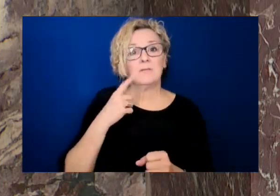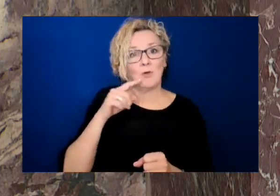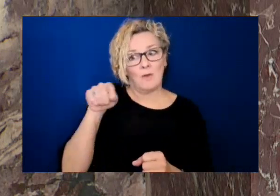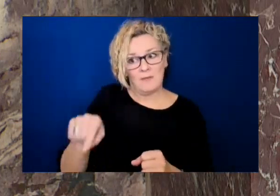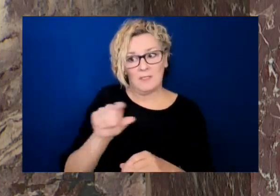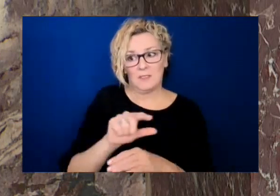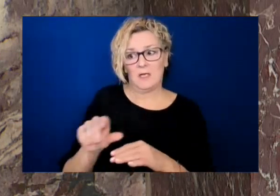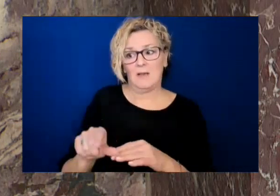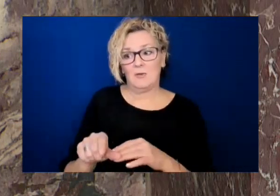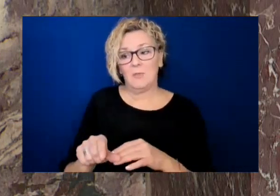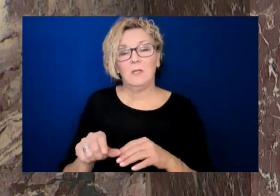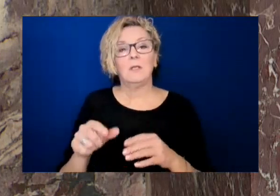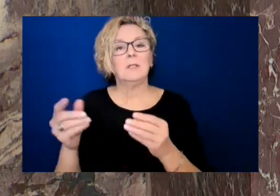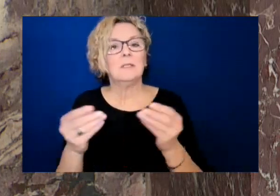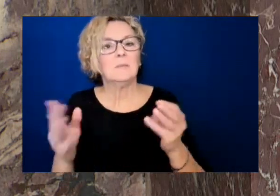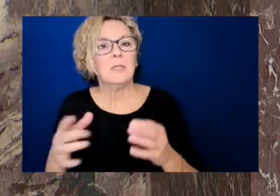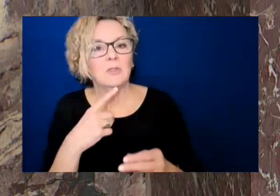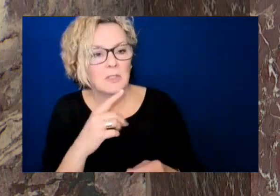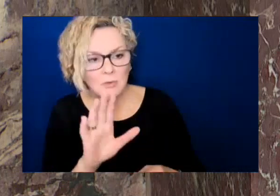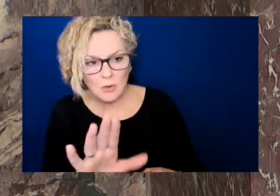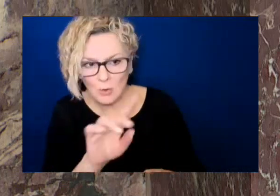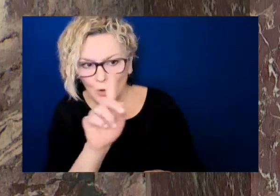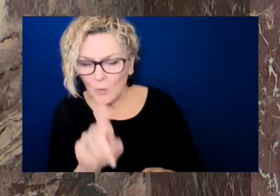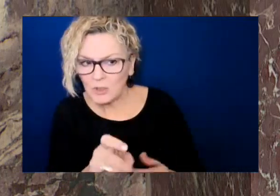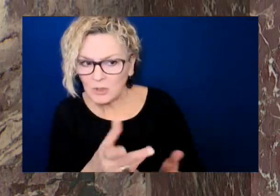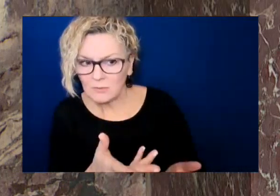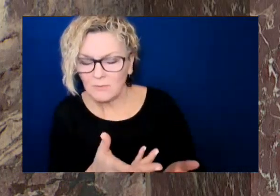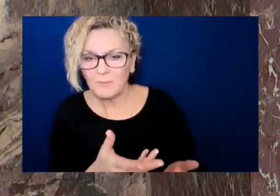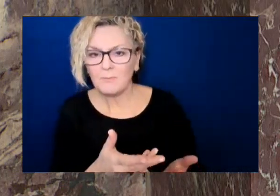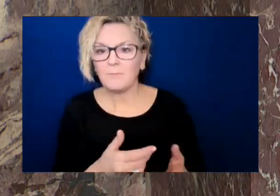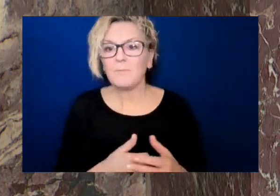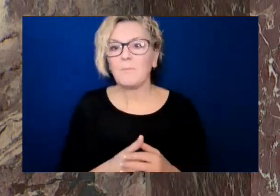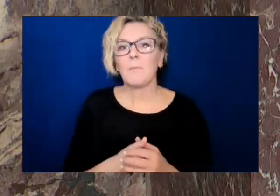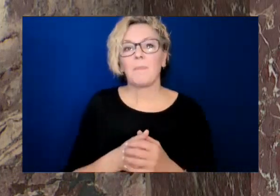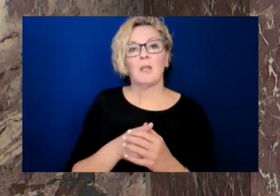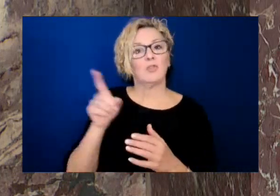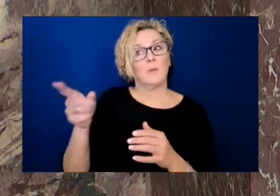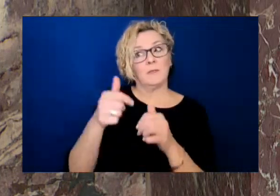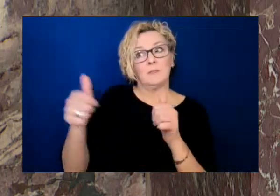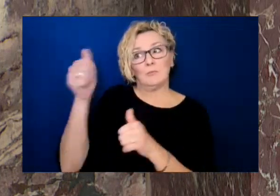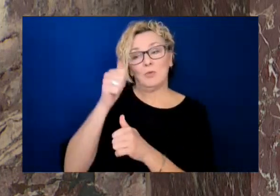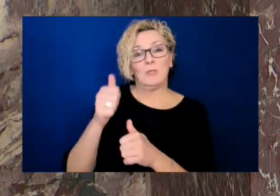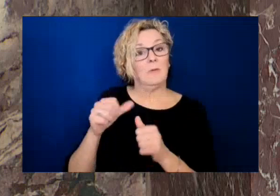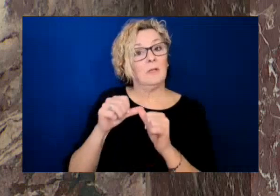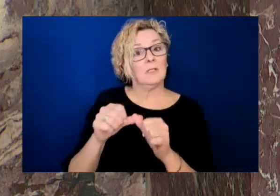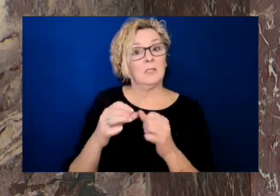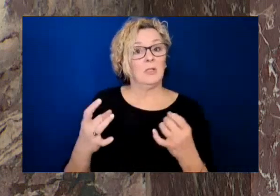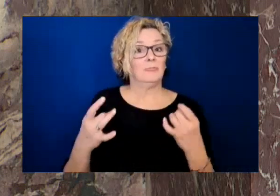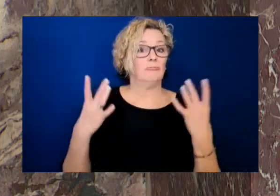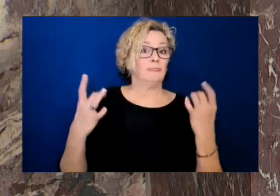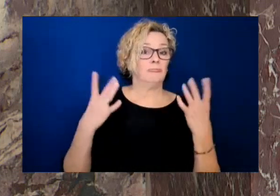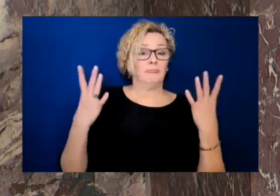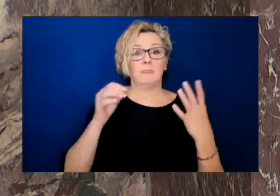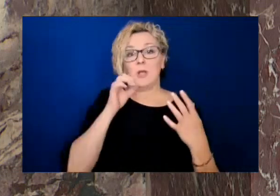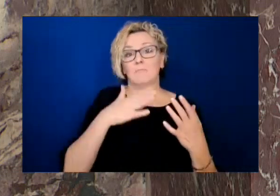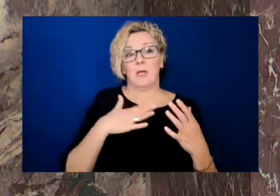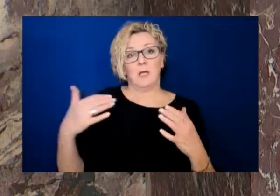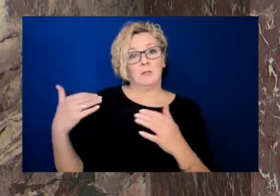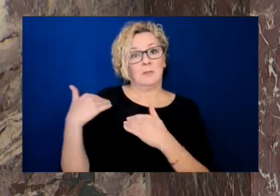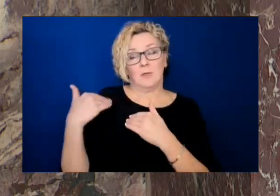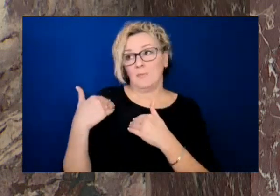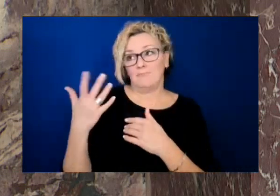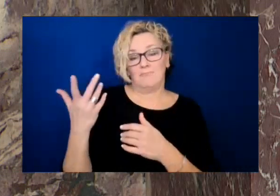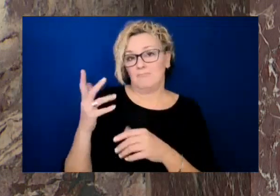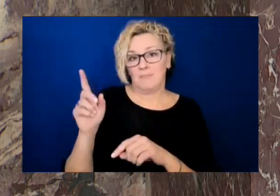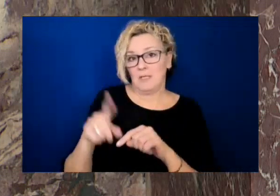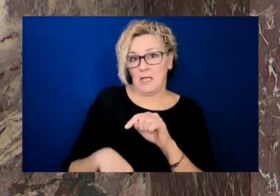top. This Premier cannot continue to shirk his responsibility. The former finance minister reveals that public service